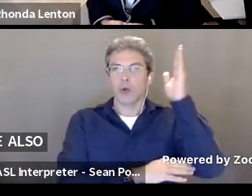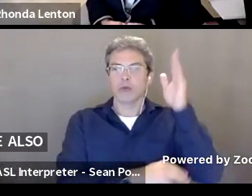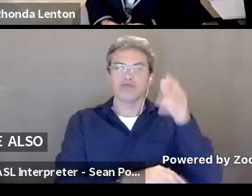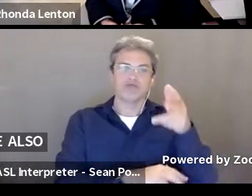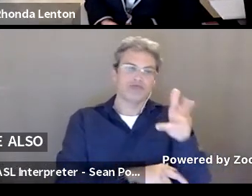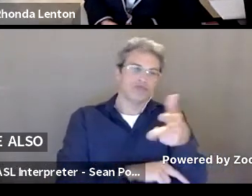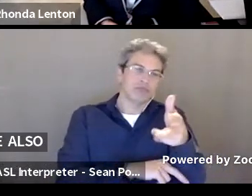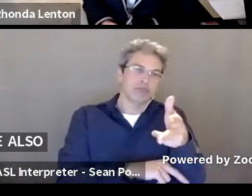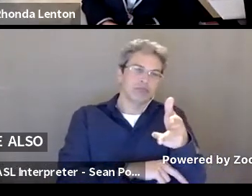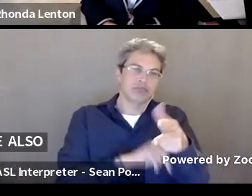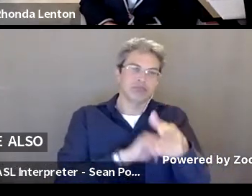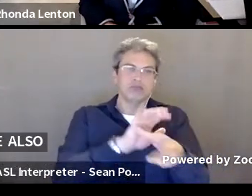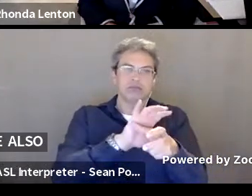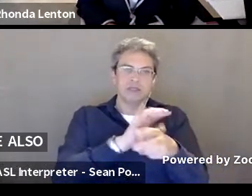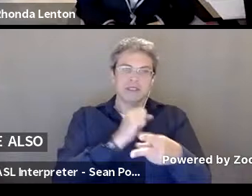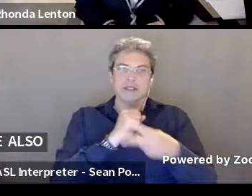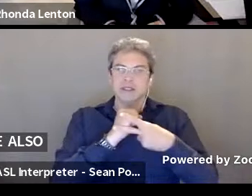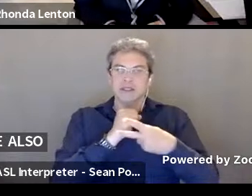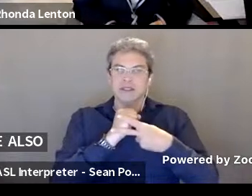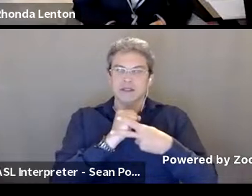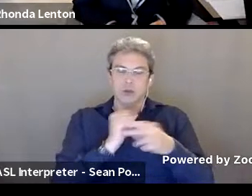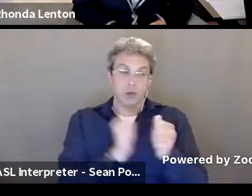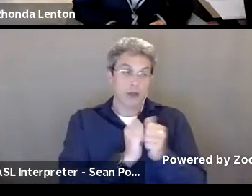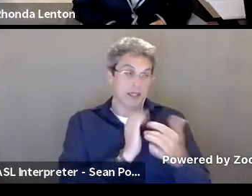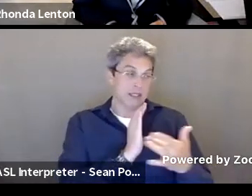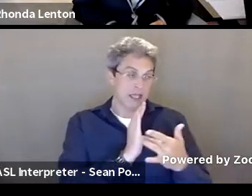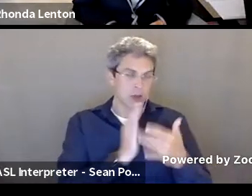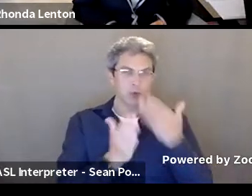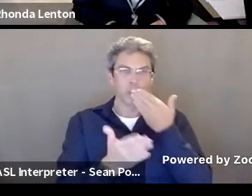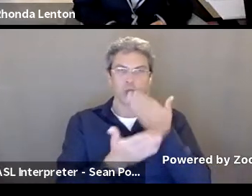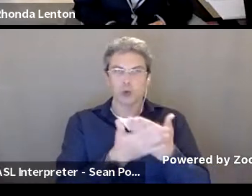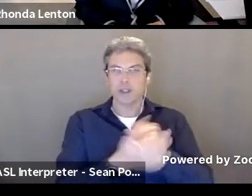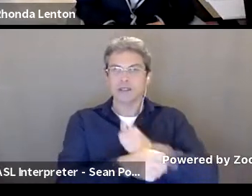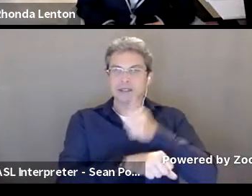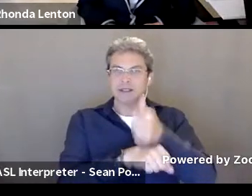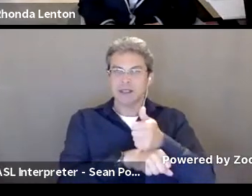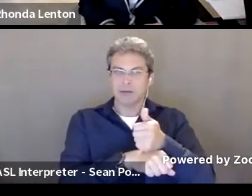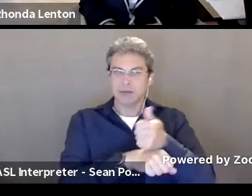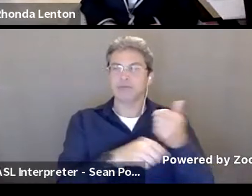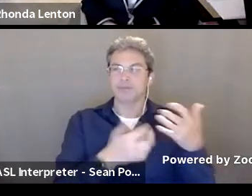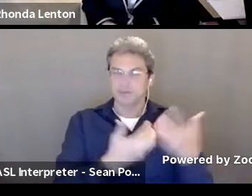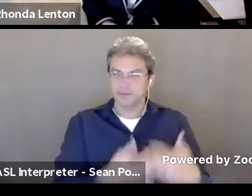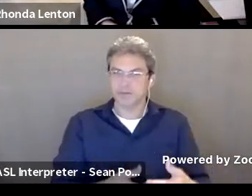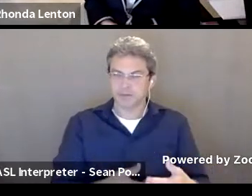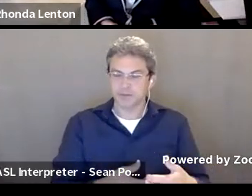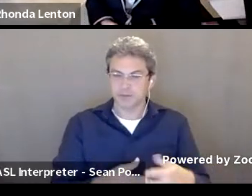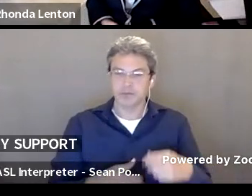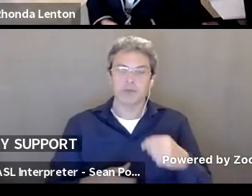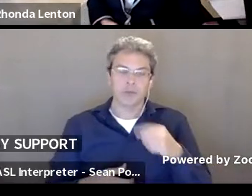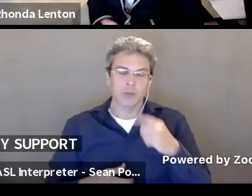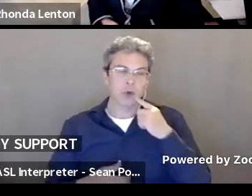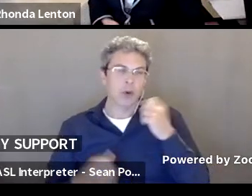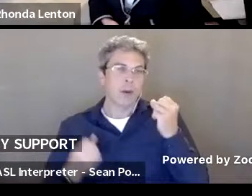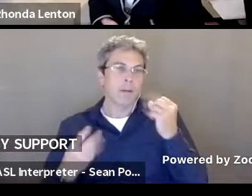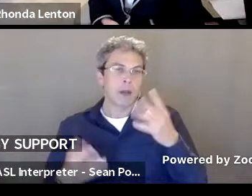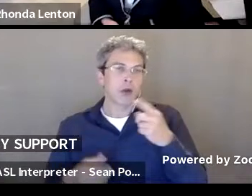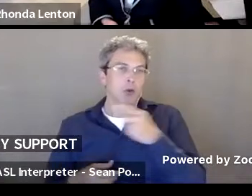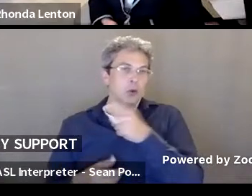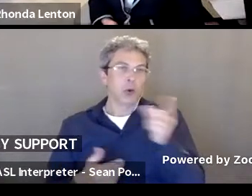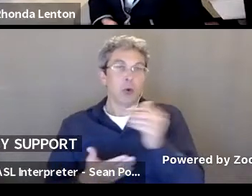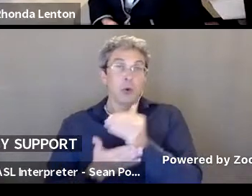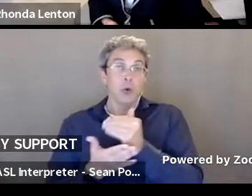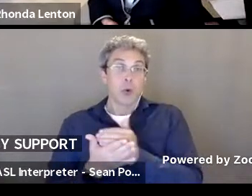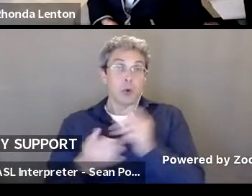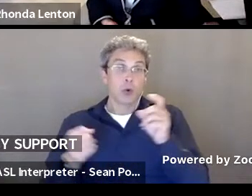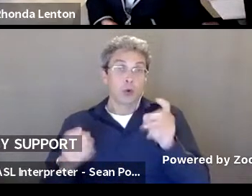with technology support to do that in a really good, well set up space. We have heard the concern from many of those course directors this